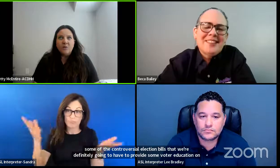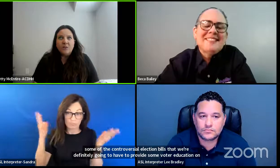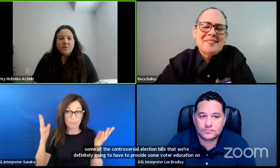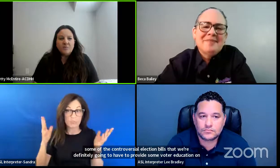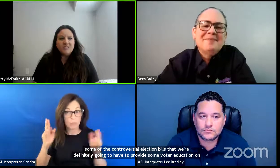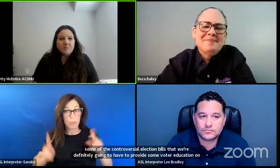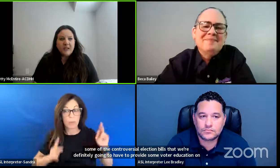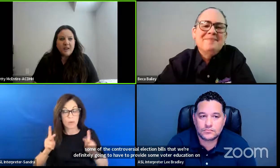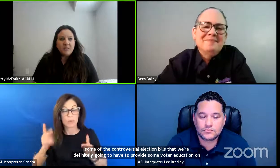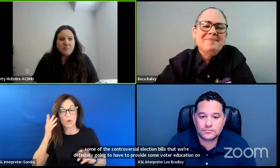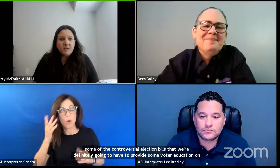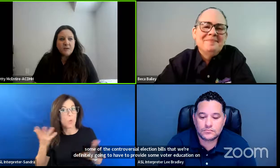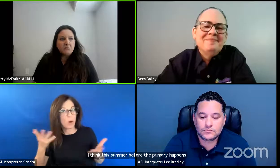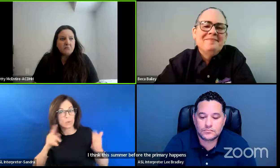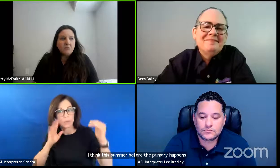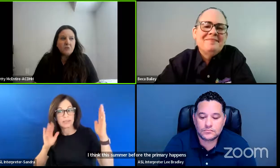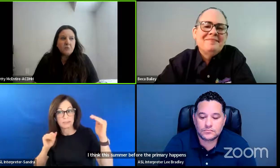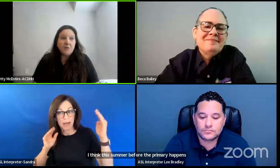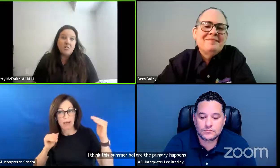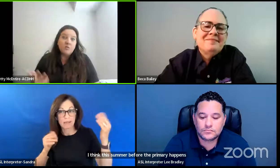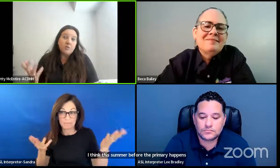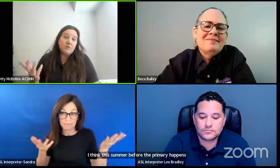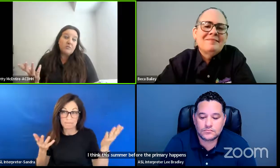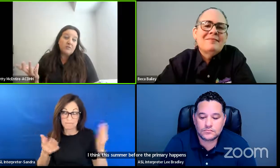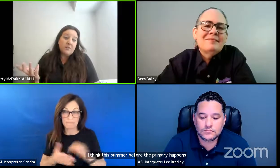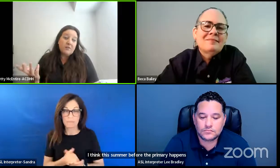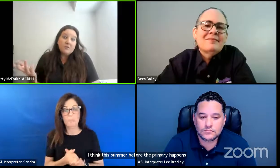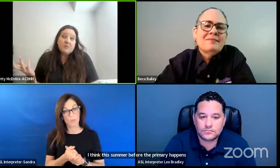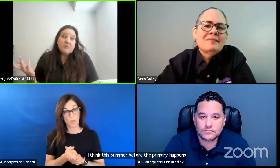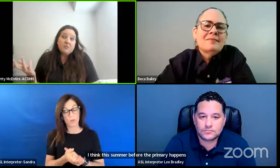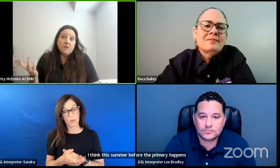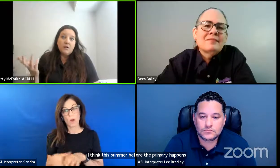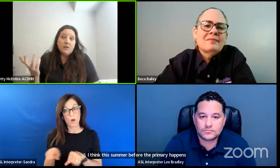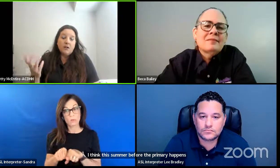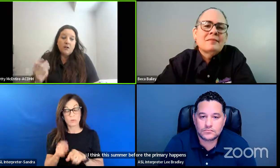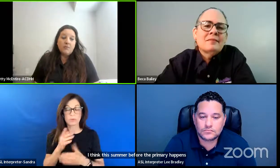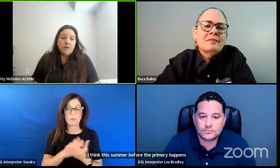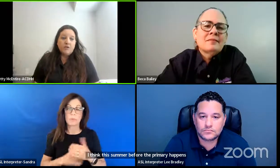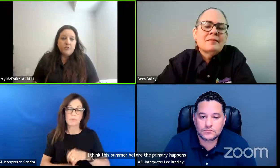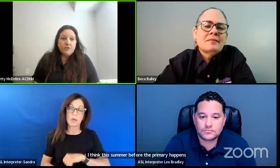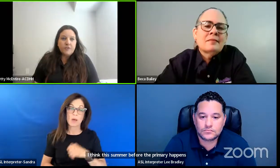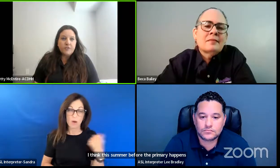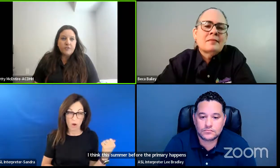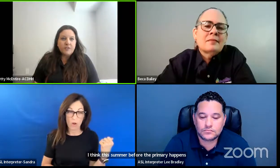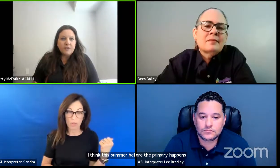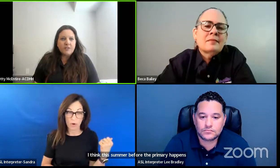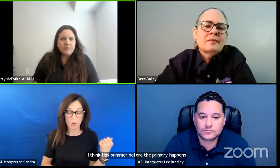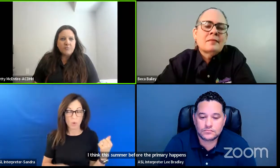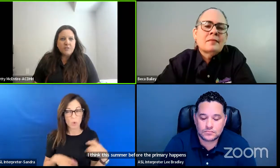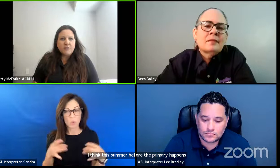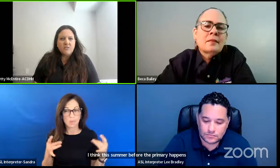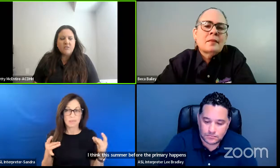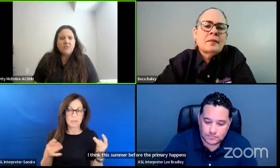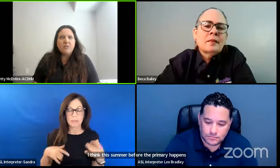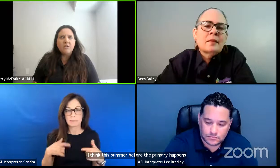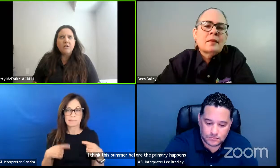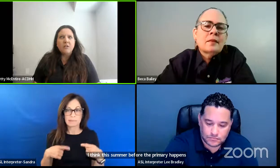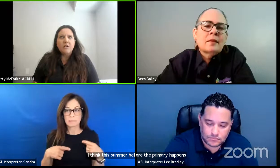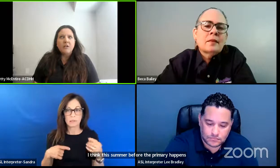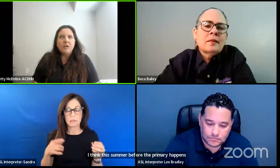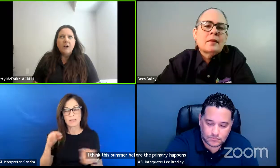you know, what to expect, but, you know, but also some of the other controversial election